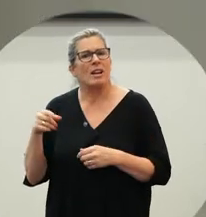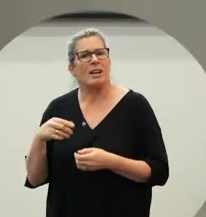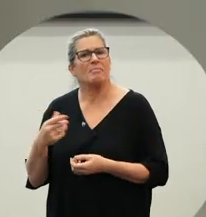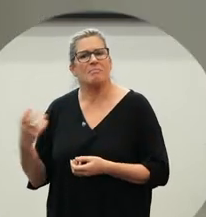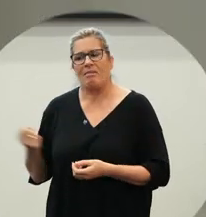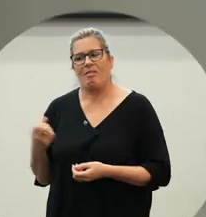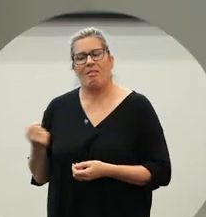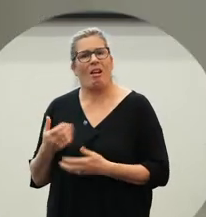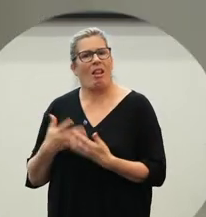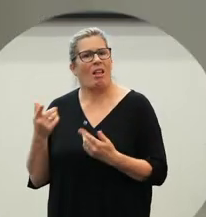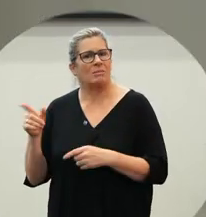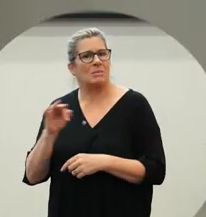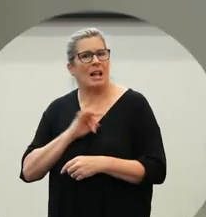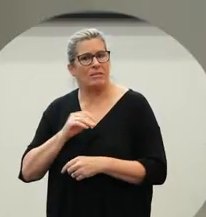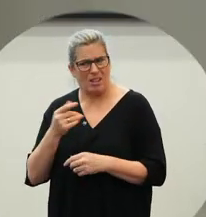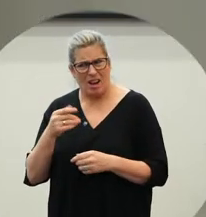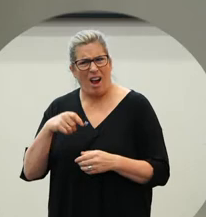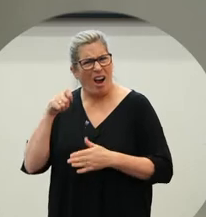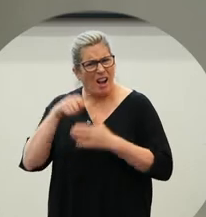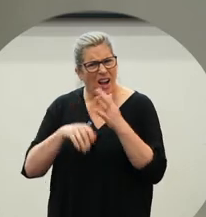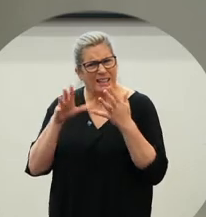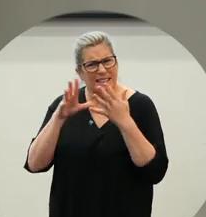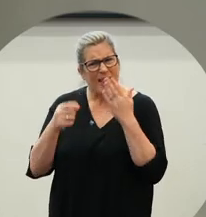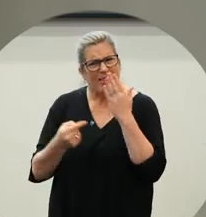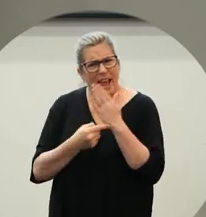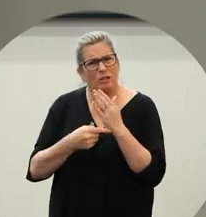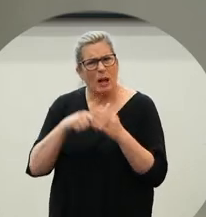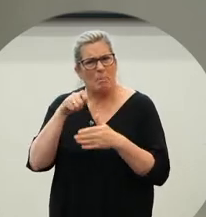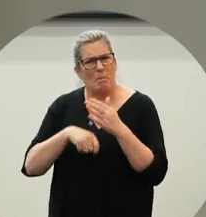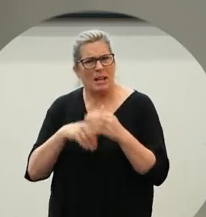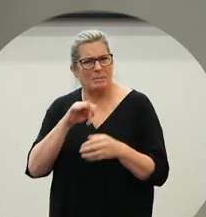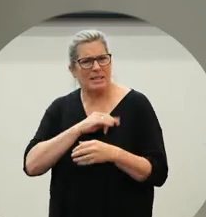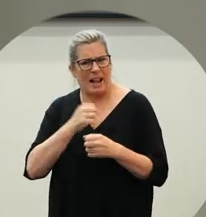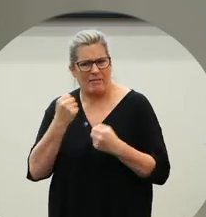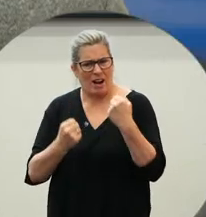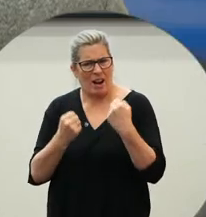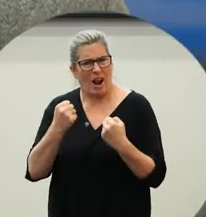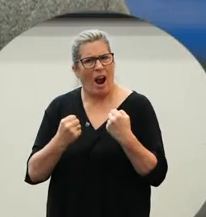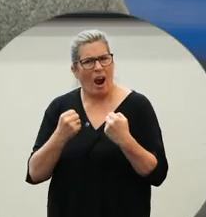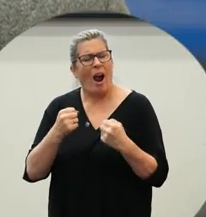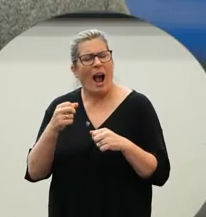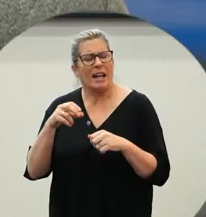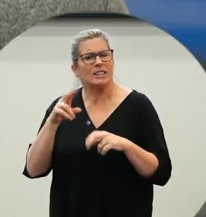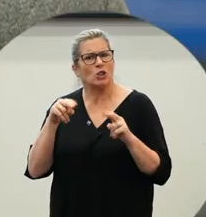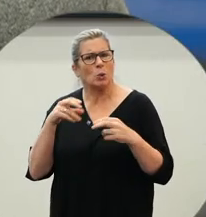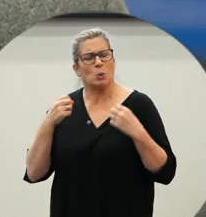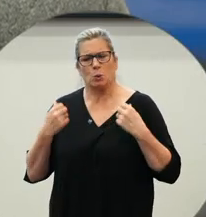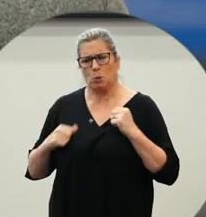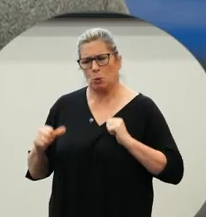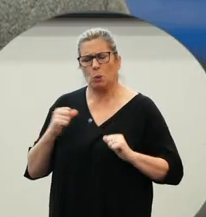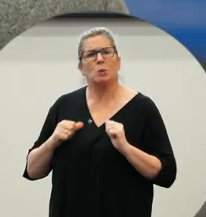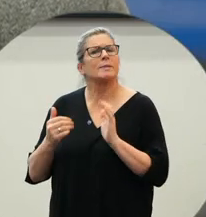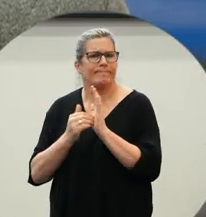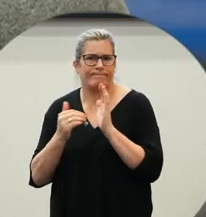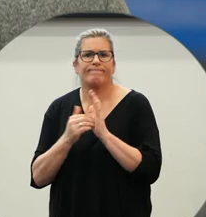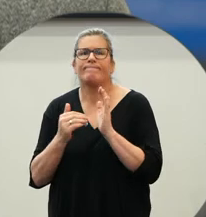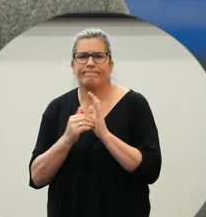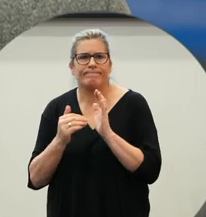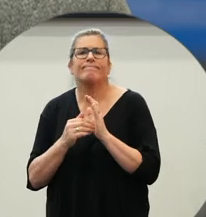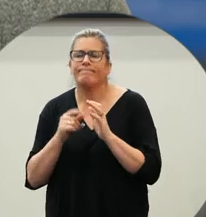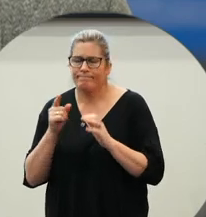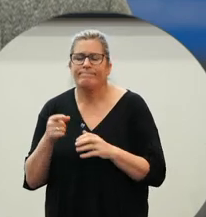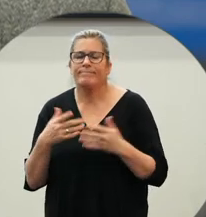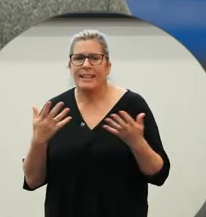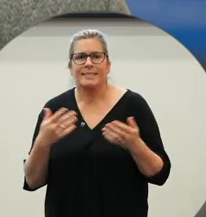got the 10 grand, bought himself a new Mercedes and a new suit. Yeah, he did, yeah. I mean, so, he was always very well... This is